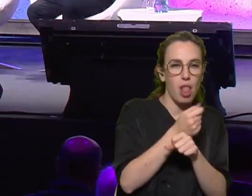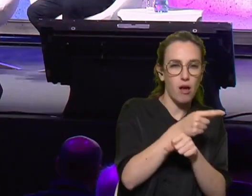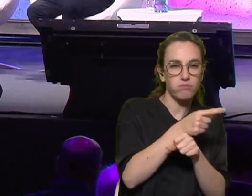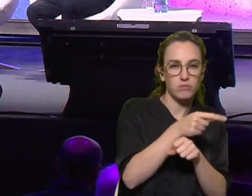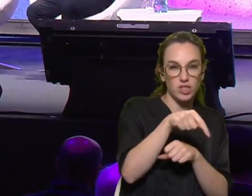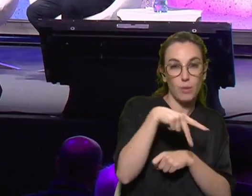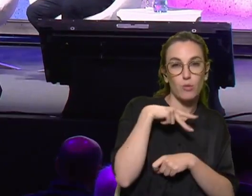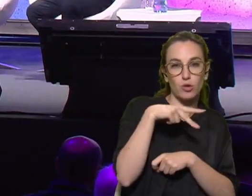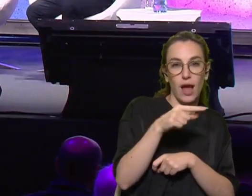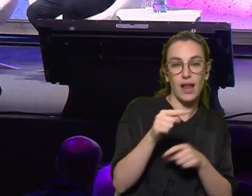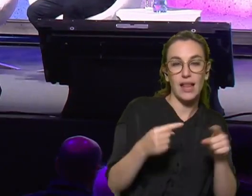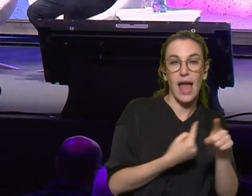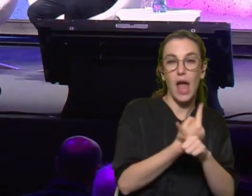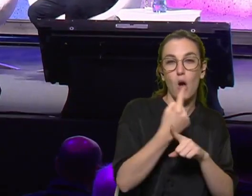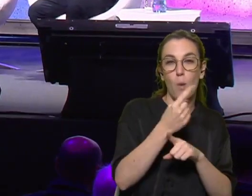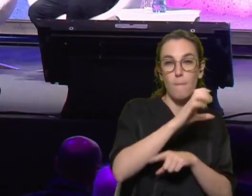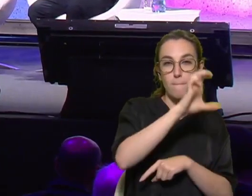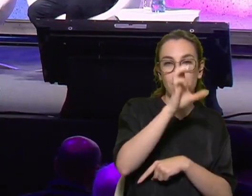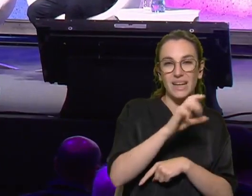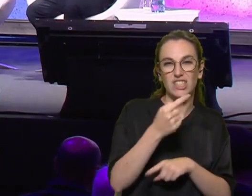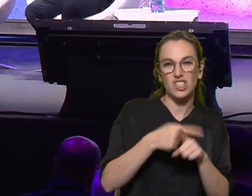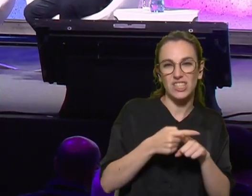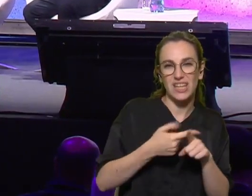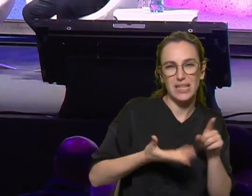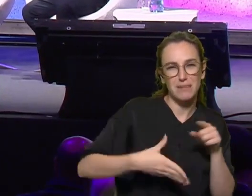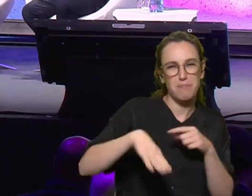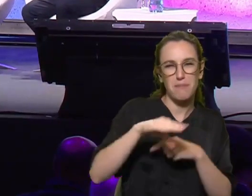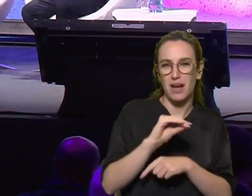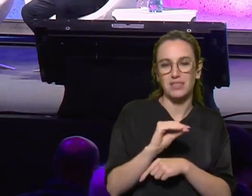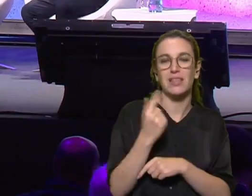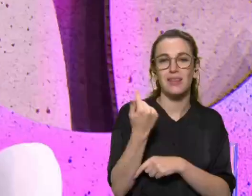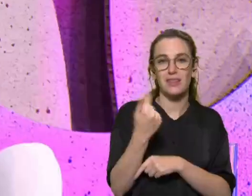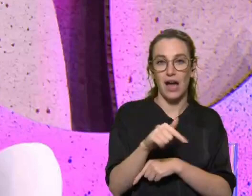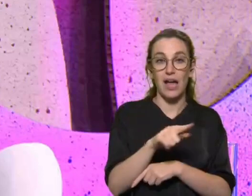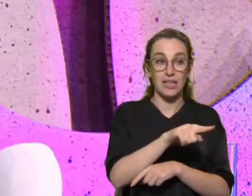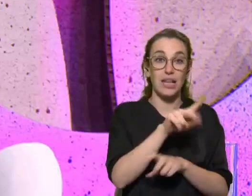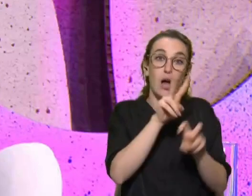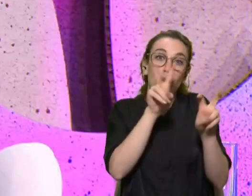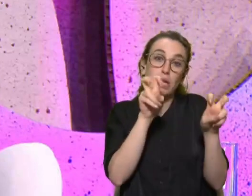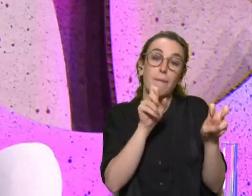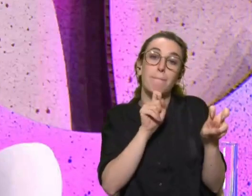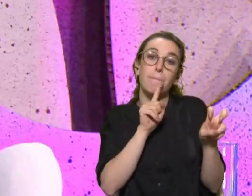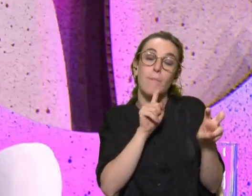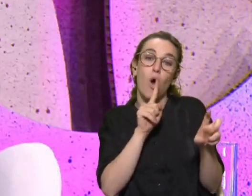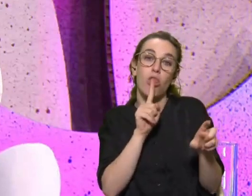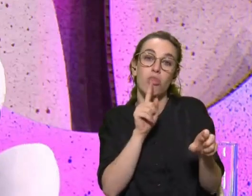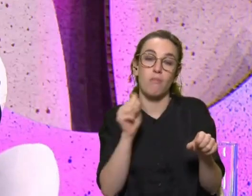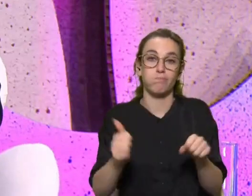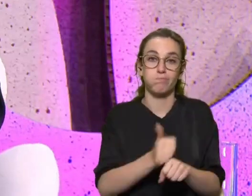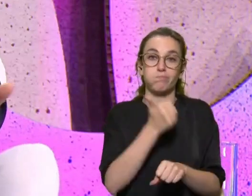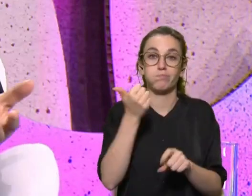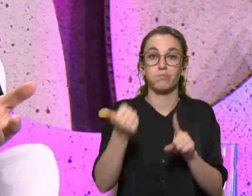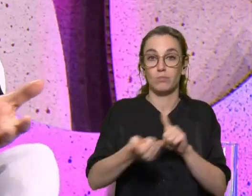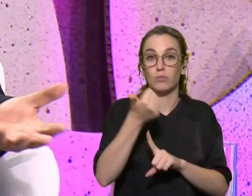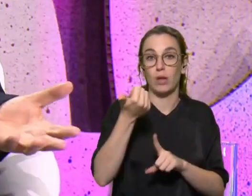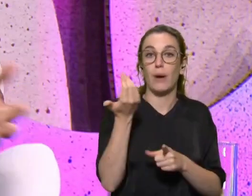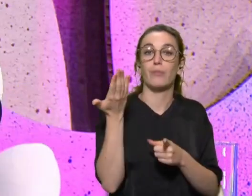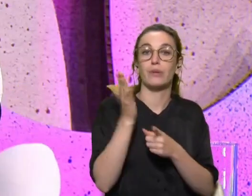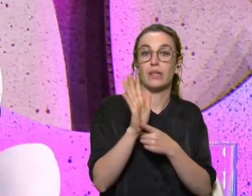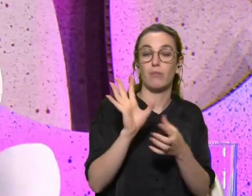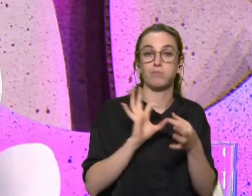Portugal is one of the countries that has more interest in this, and this is a topic that can privilege collaborations with